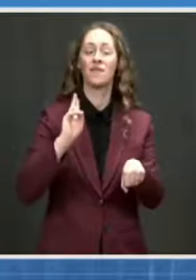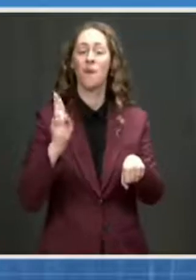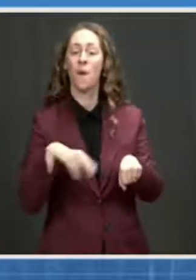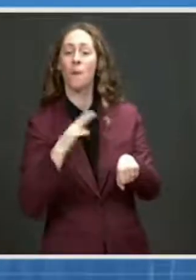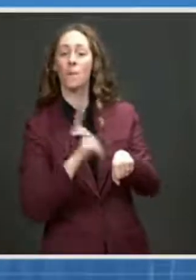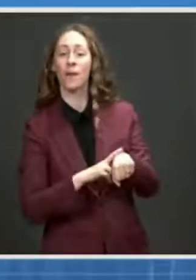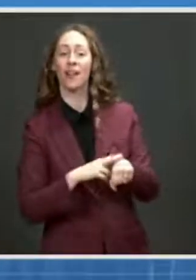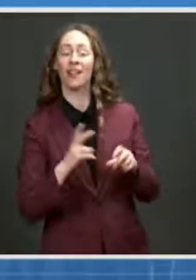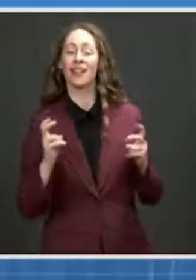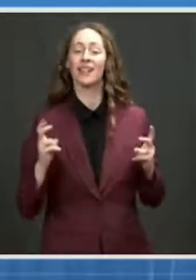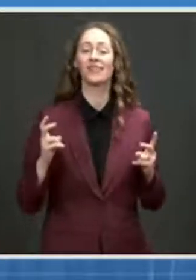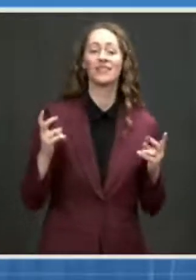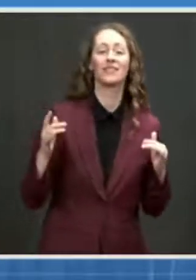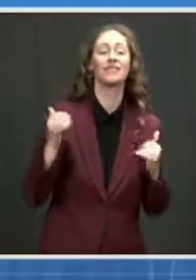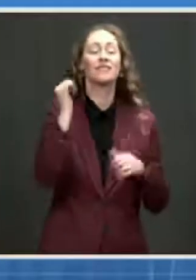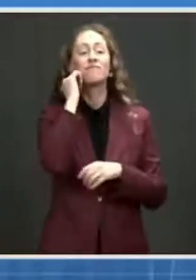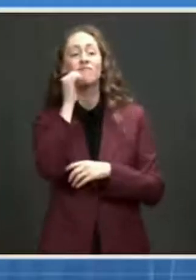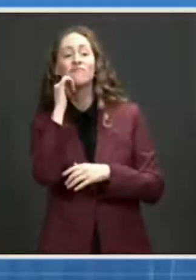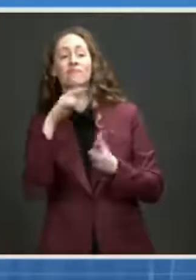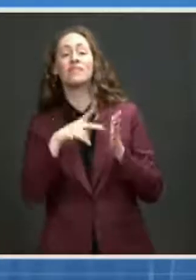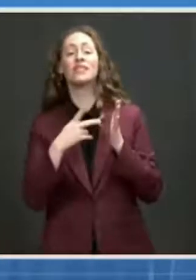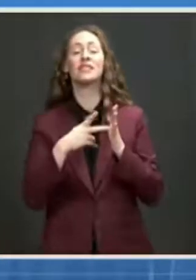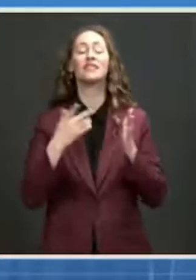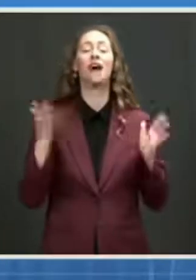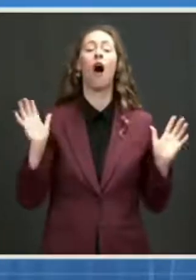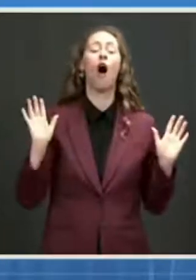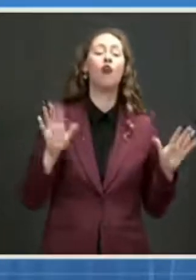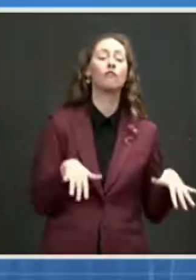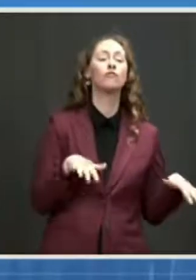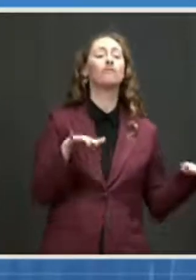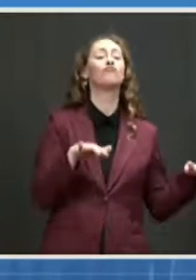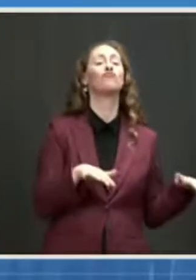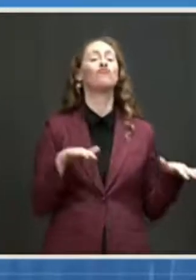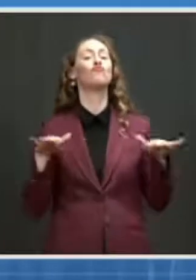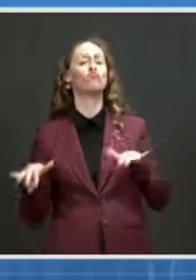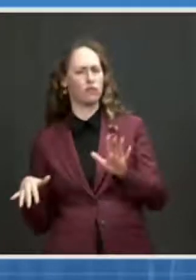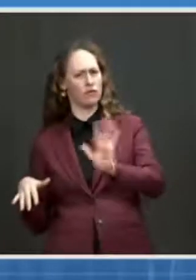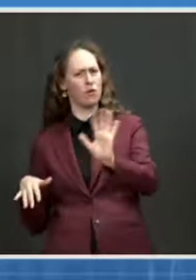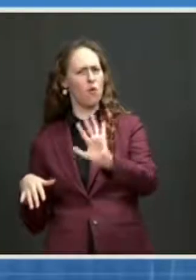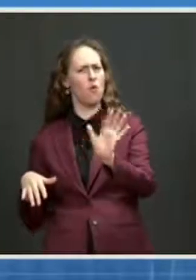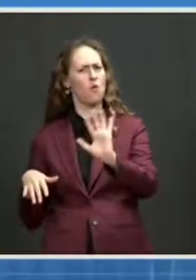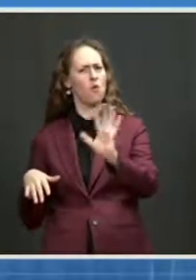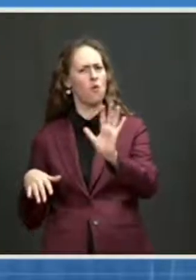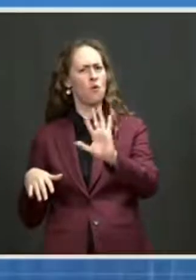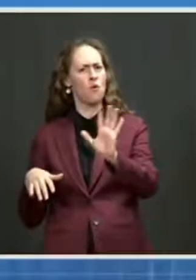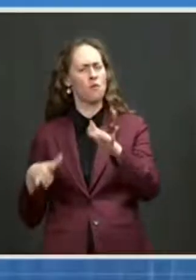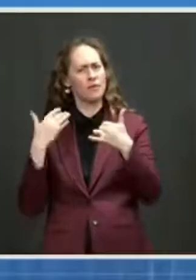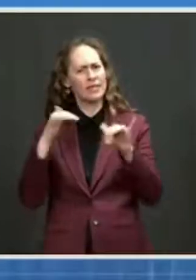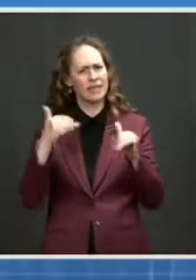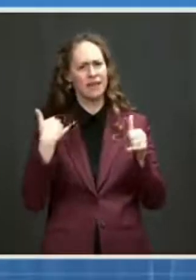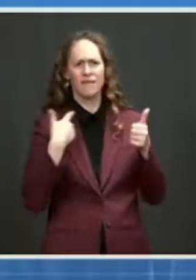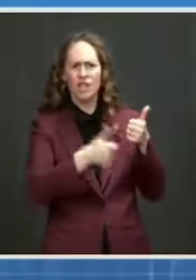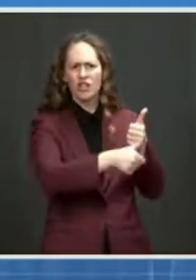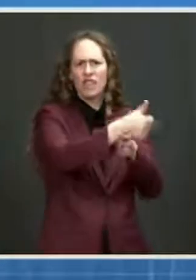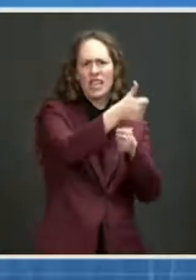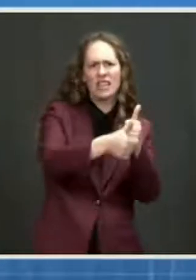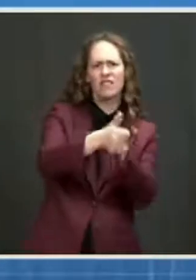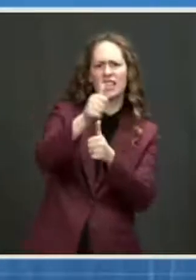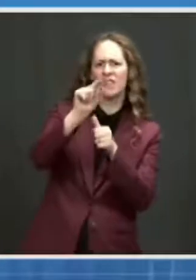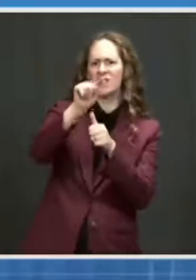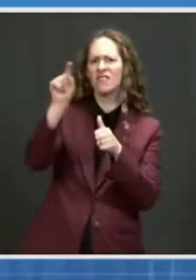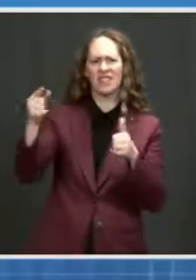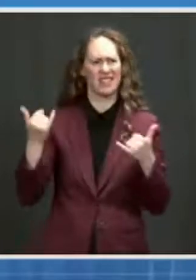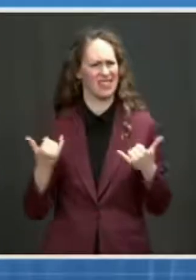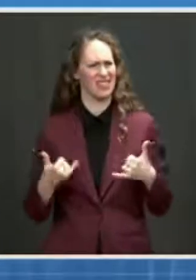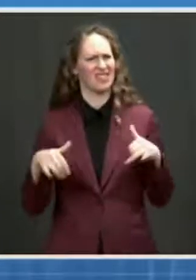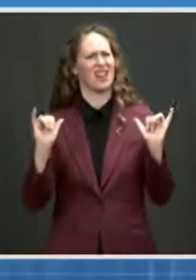Threats remain. We must push harder so more Americans can return to normal life and the peace of